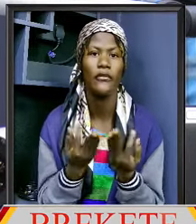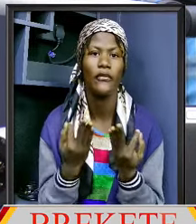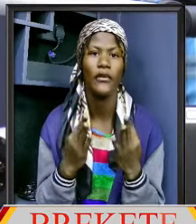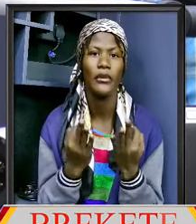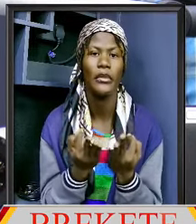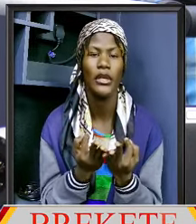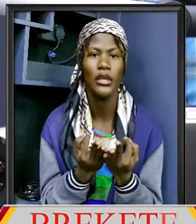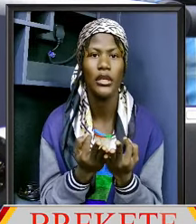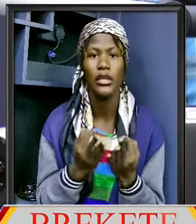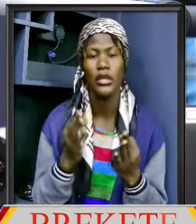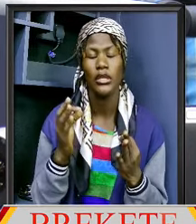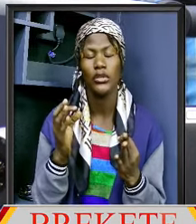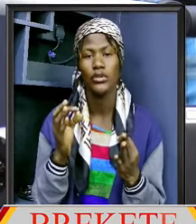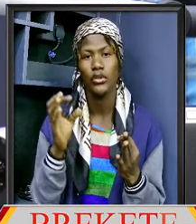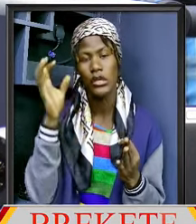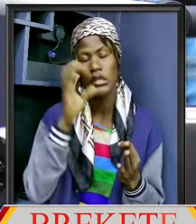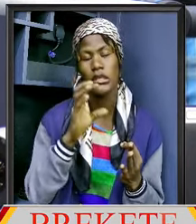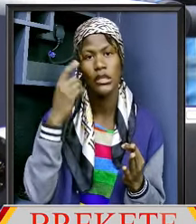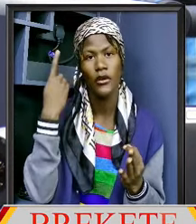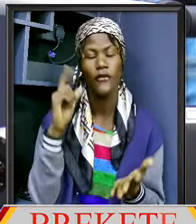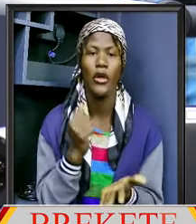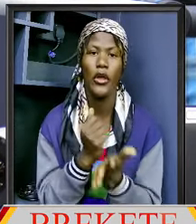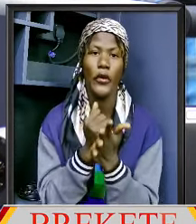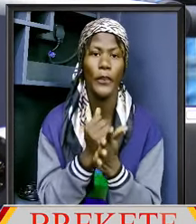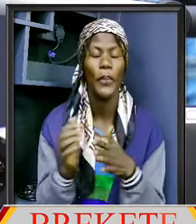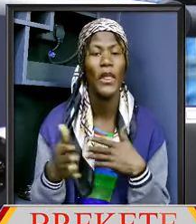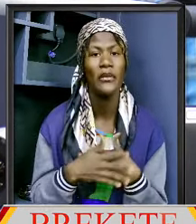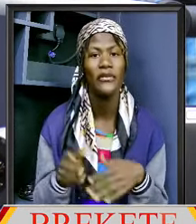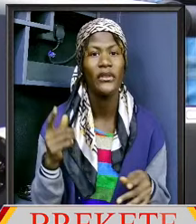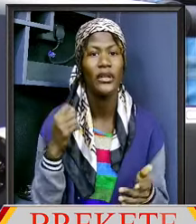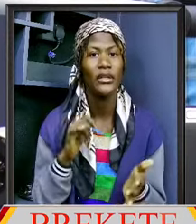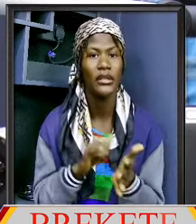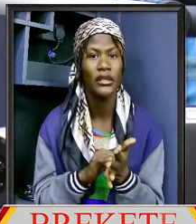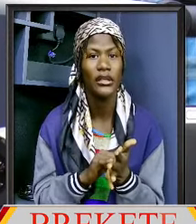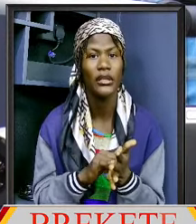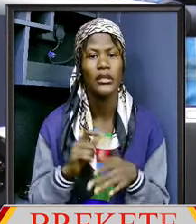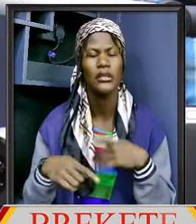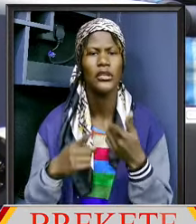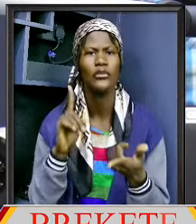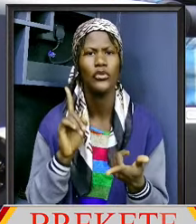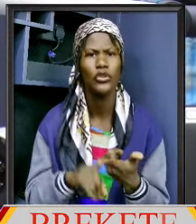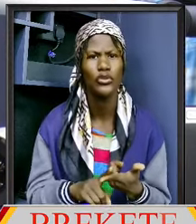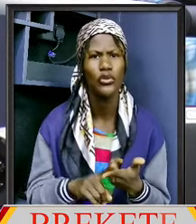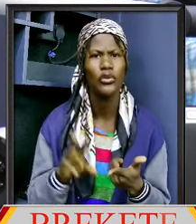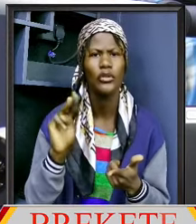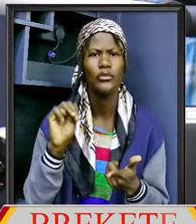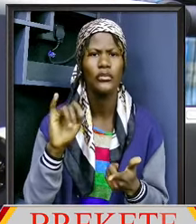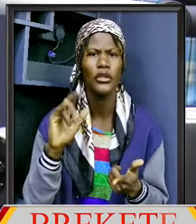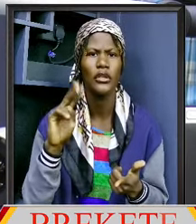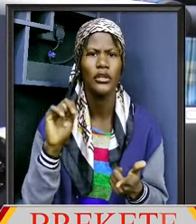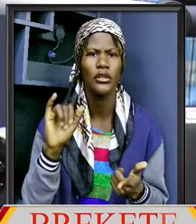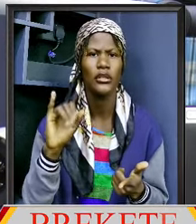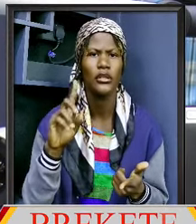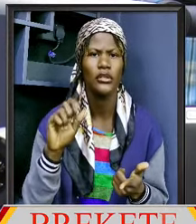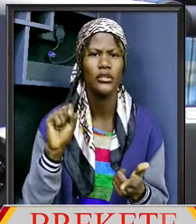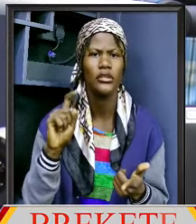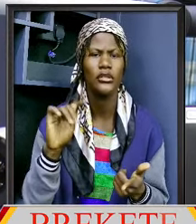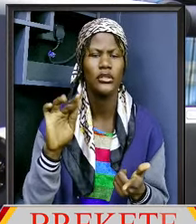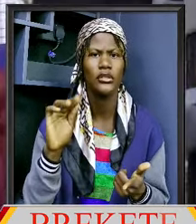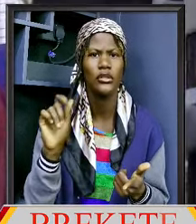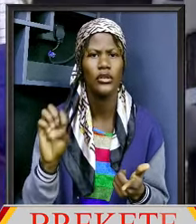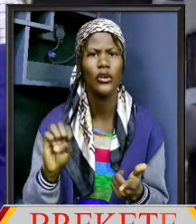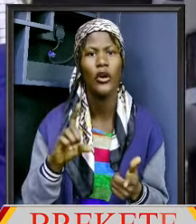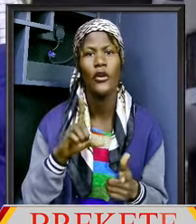Then, as they intervene, they send me go to Minister of Labor. From there, they invited them to the